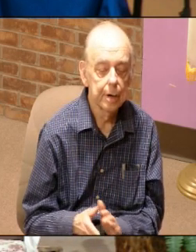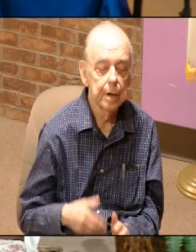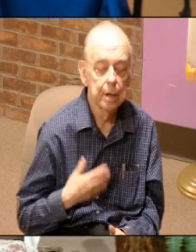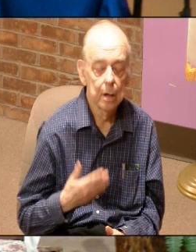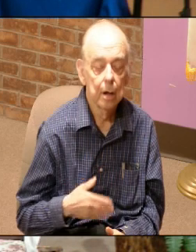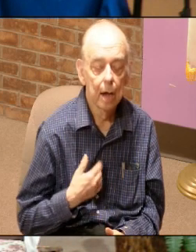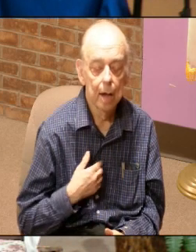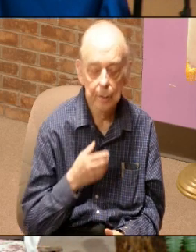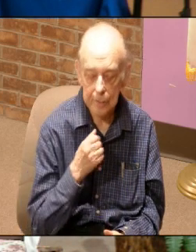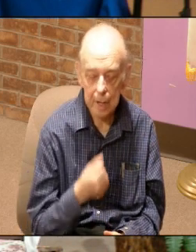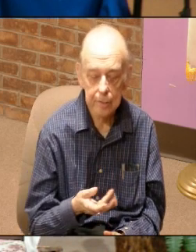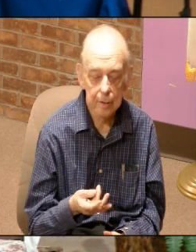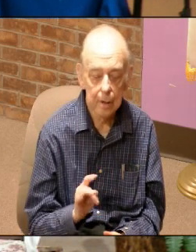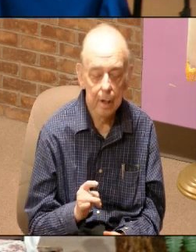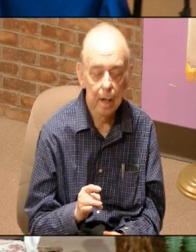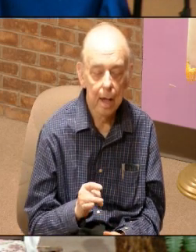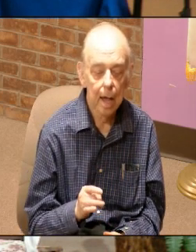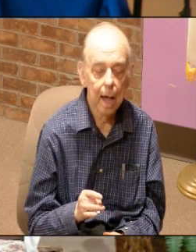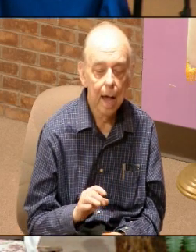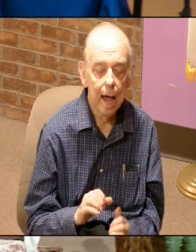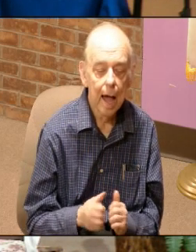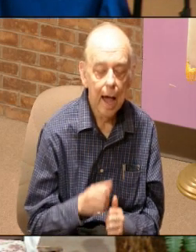well how old was your wife